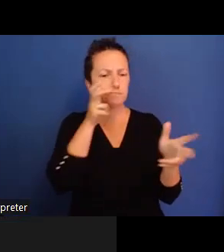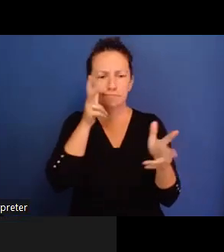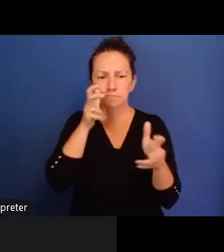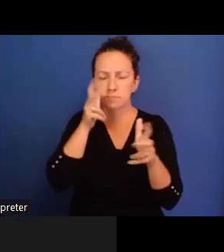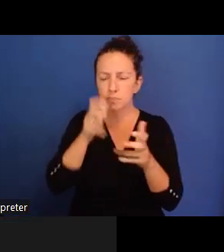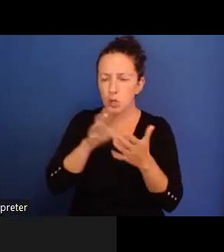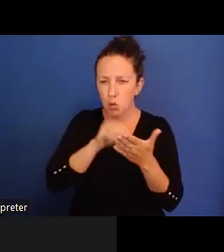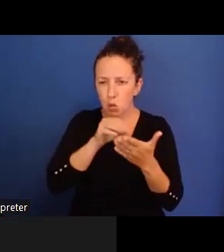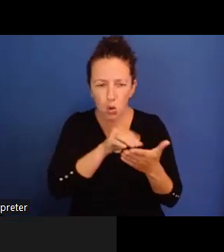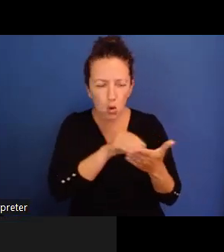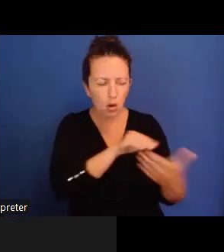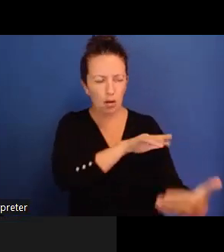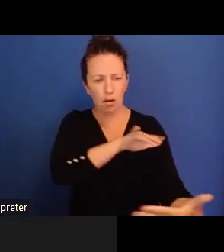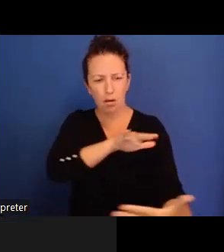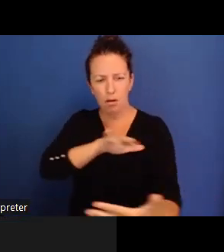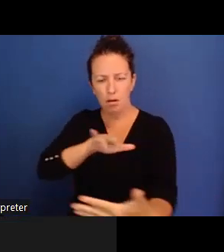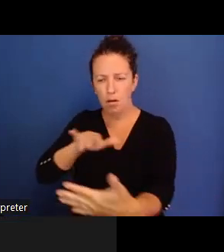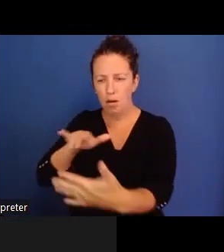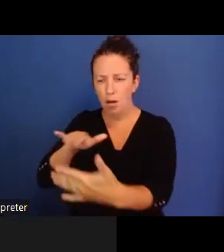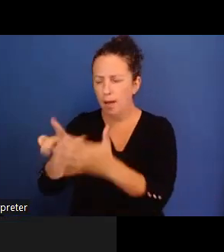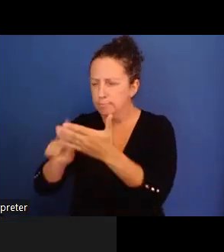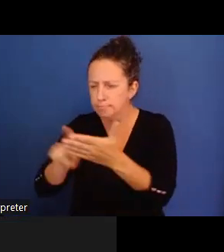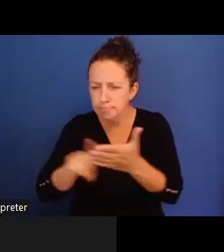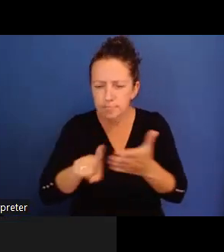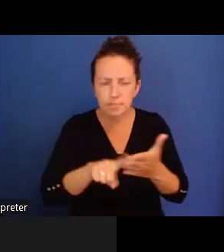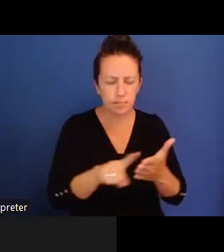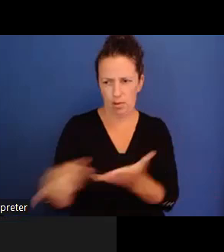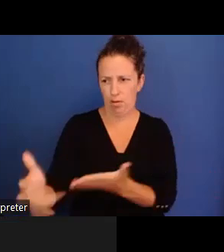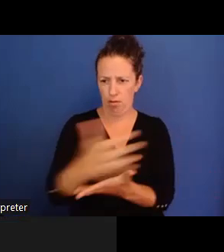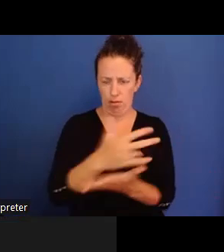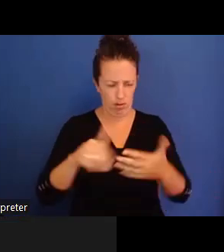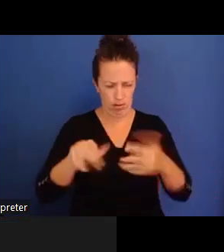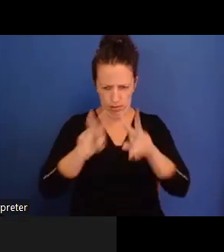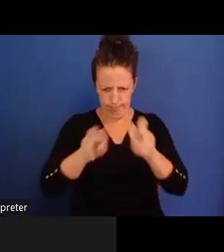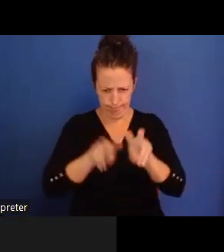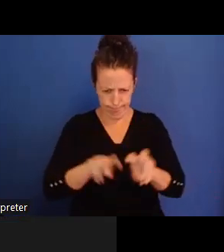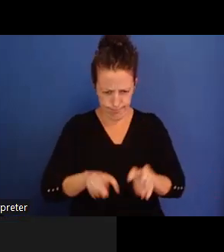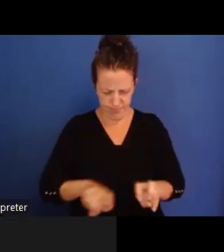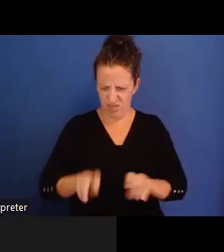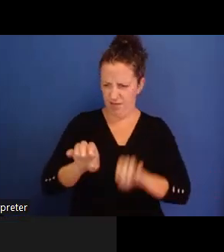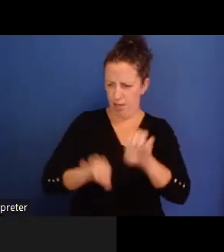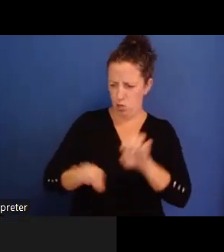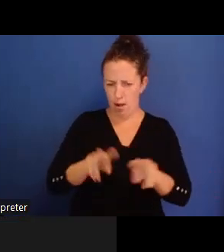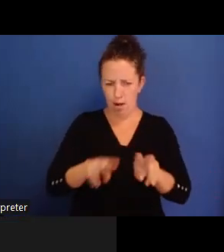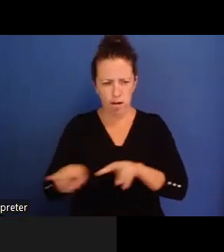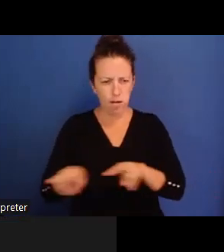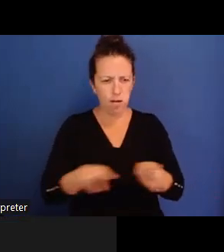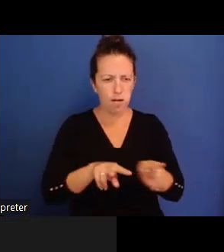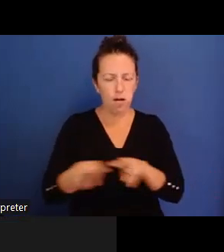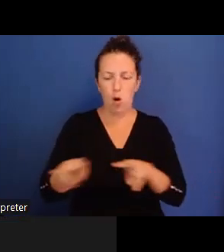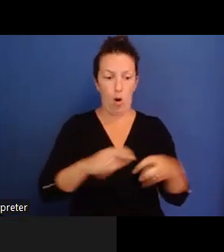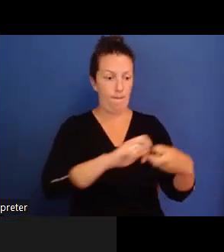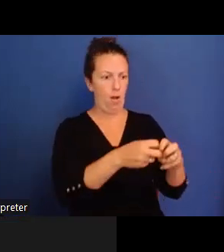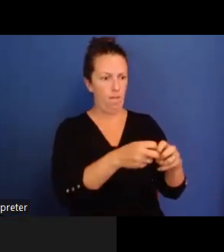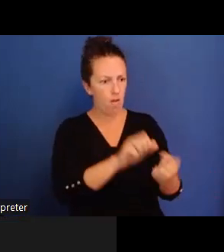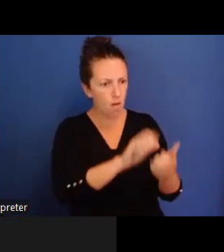investigate, analyze, evaluate, or solve problems. You still want to